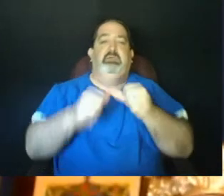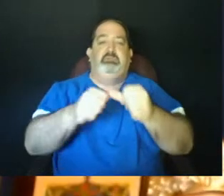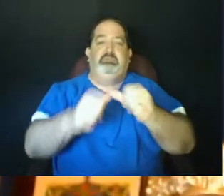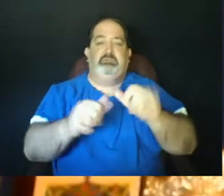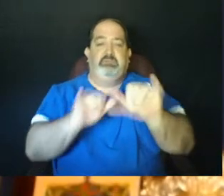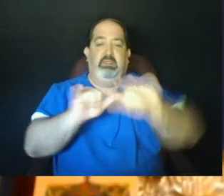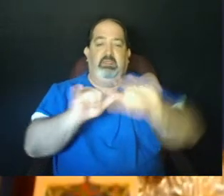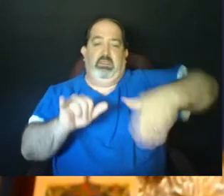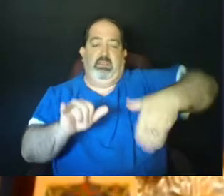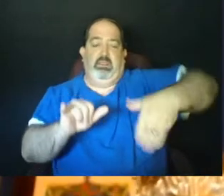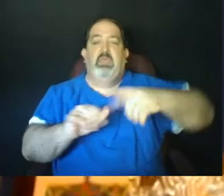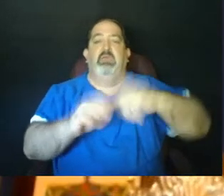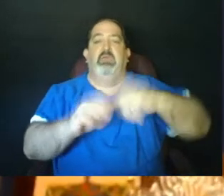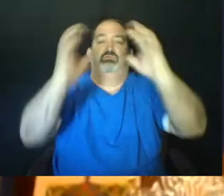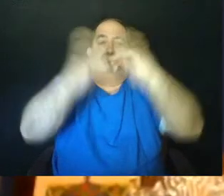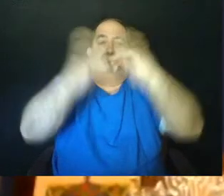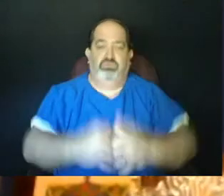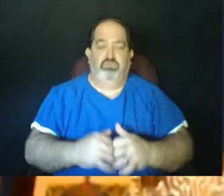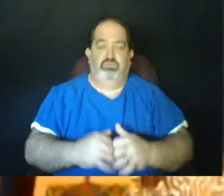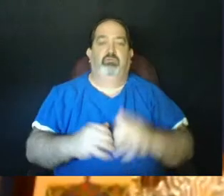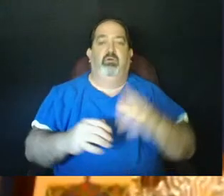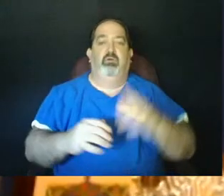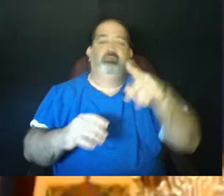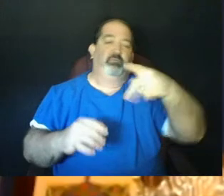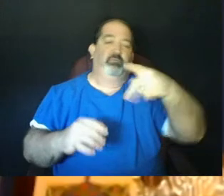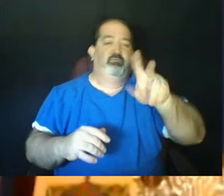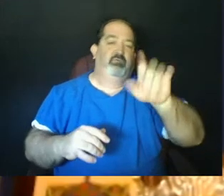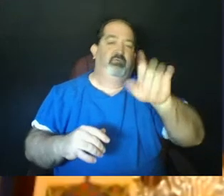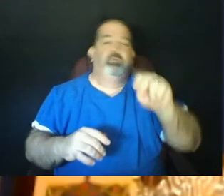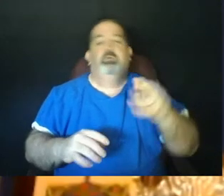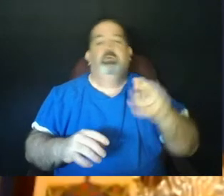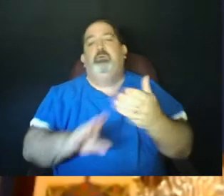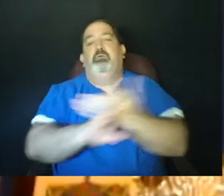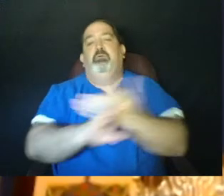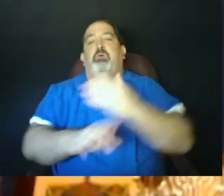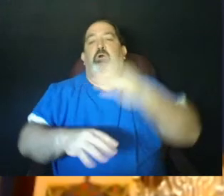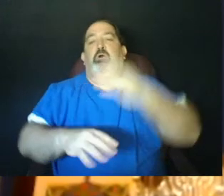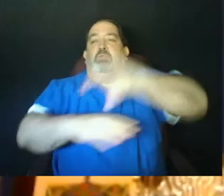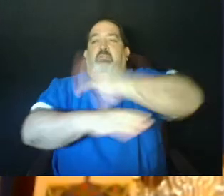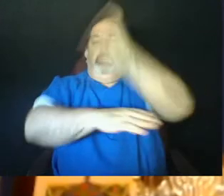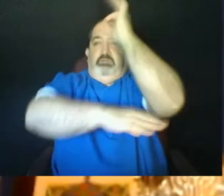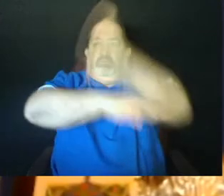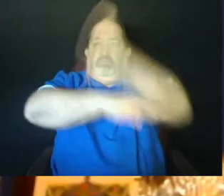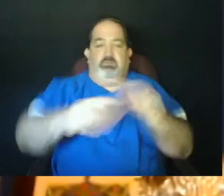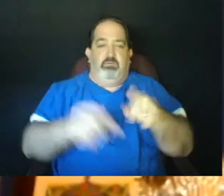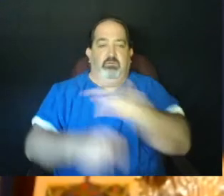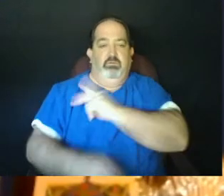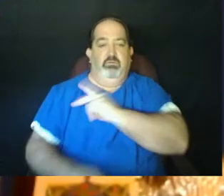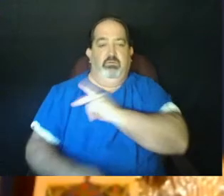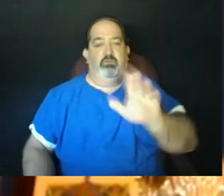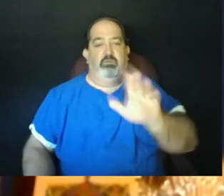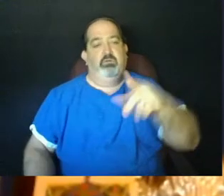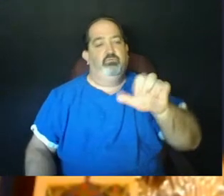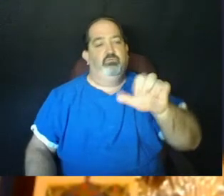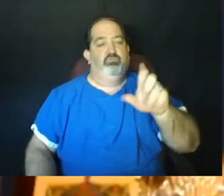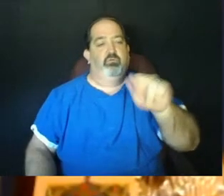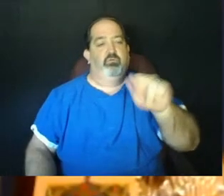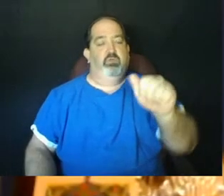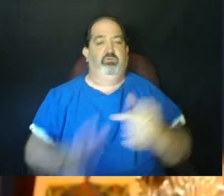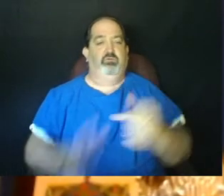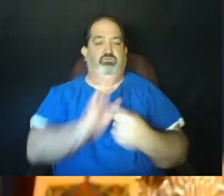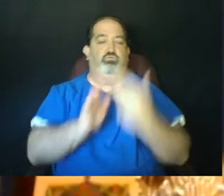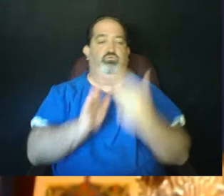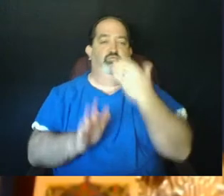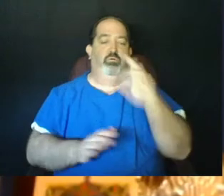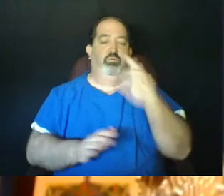the pavilion before the setting of the sun. She strives to represent her persona well with her excellence in metalworking,